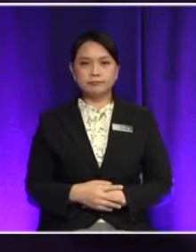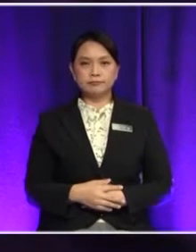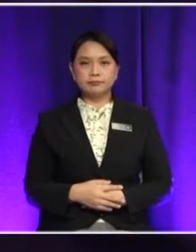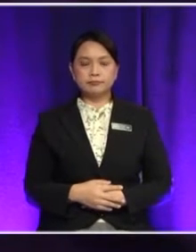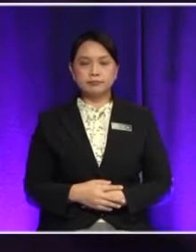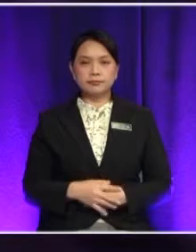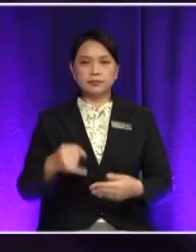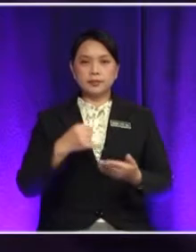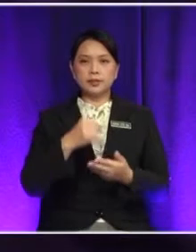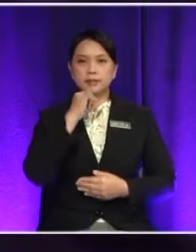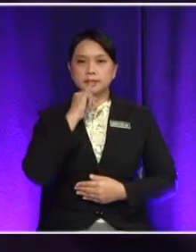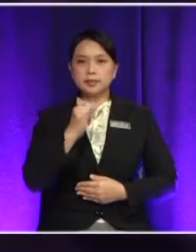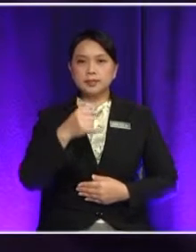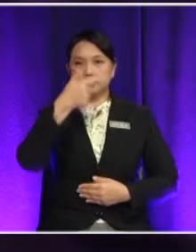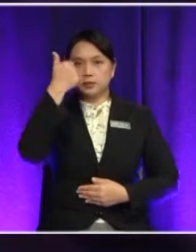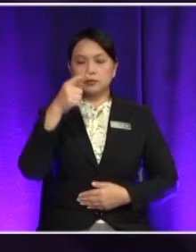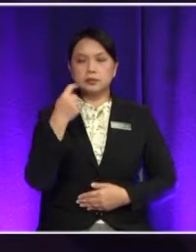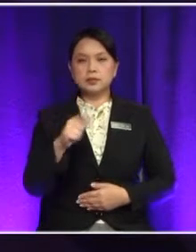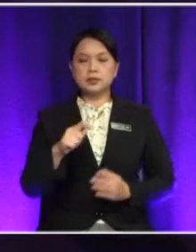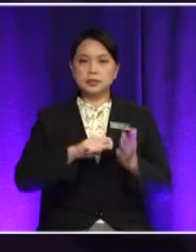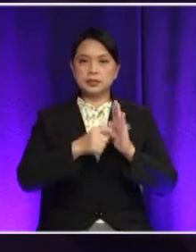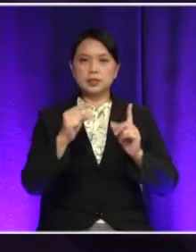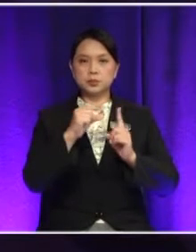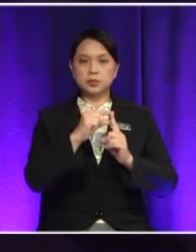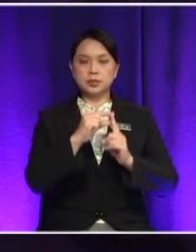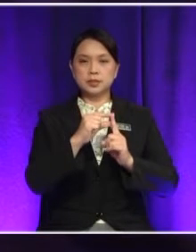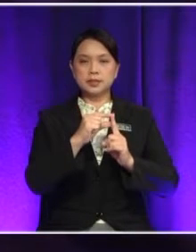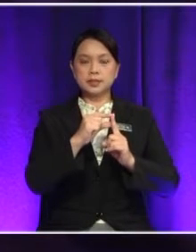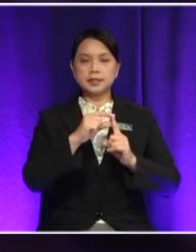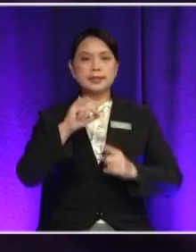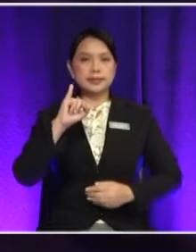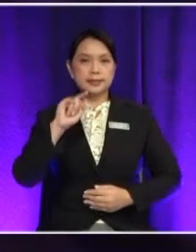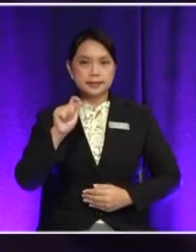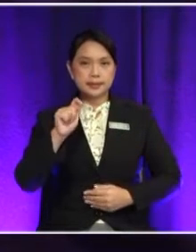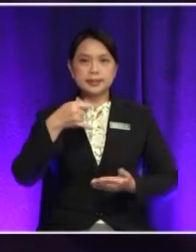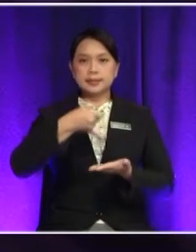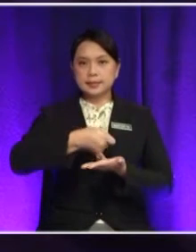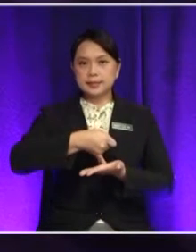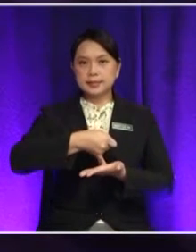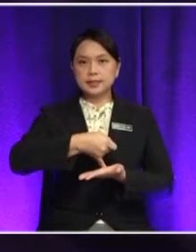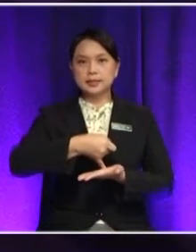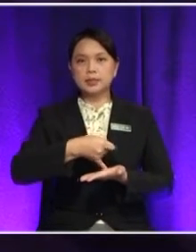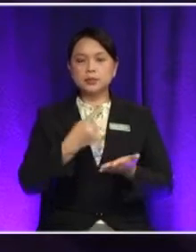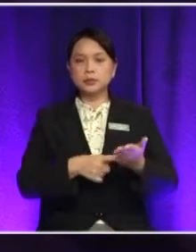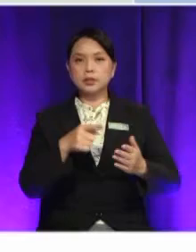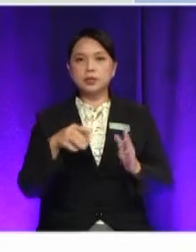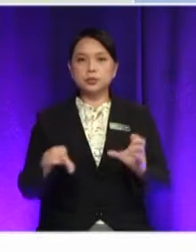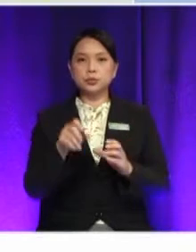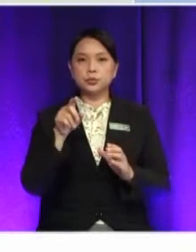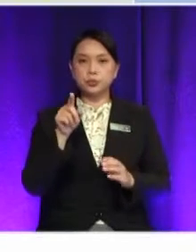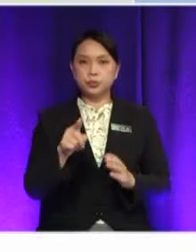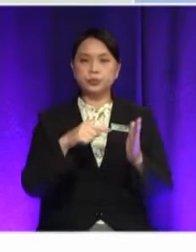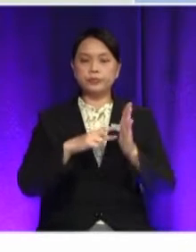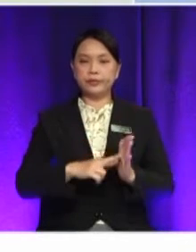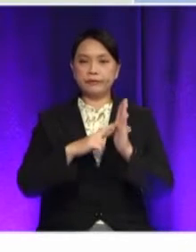It is because the keywords it. It. It. Okay, so what did you refer to? Did you refer